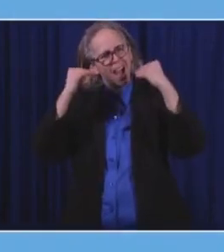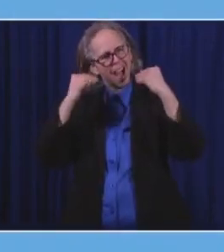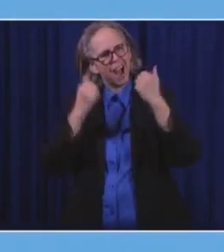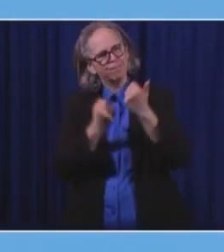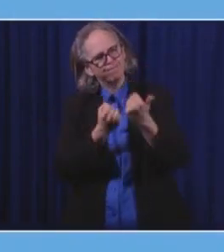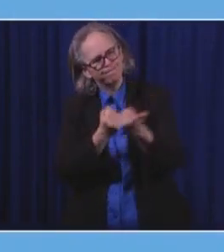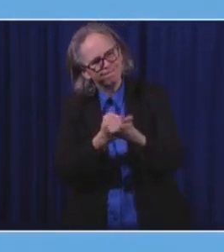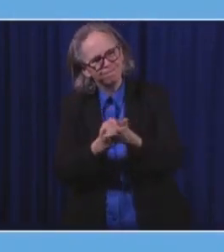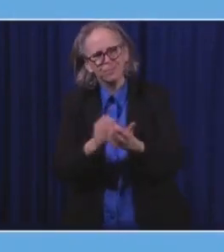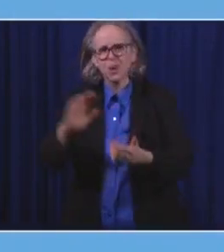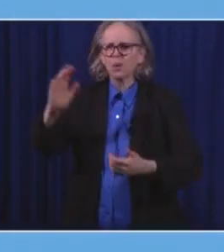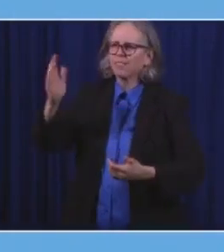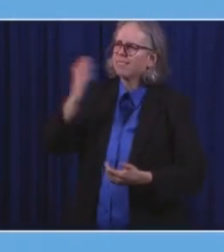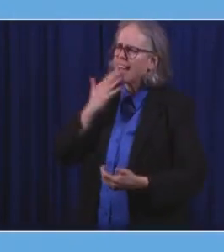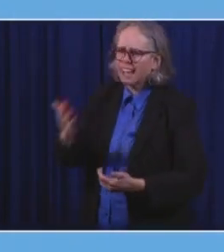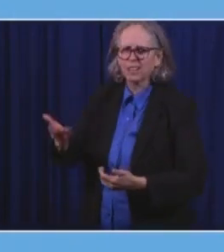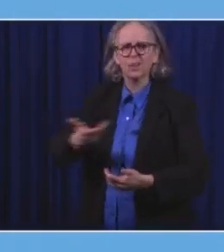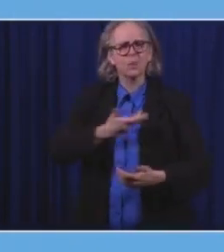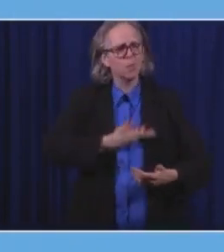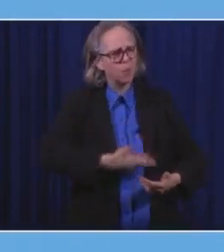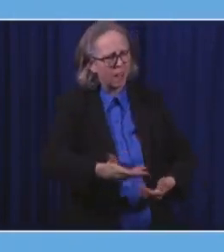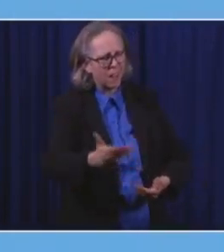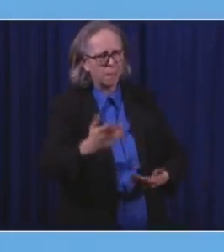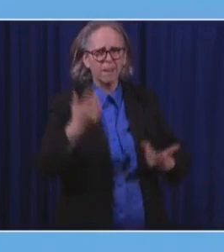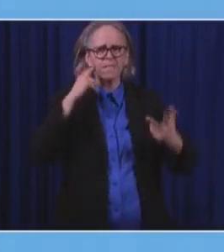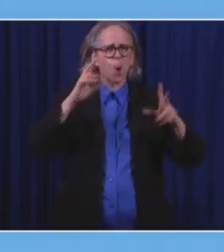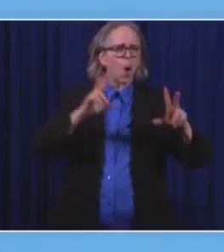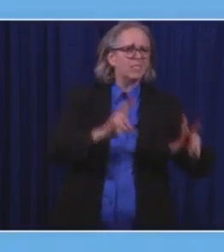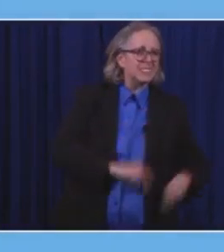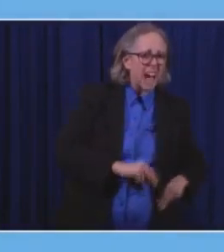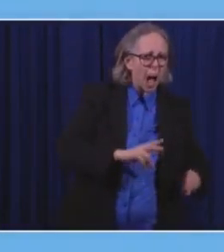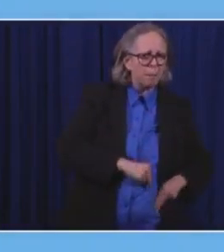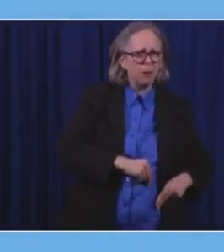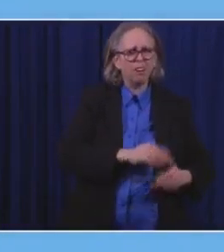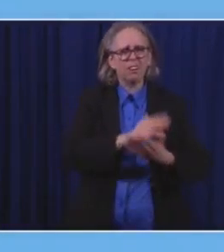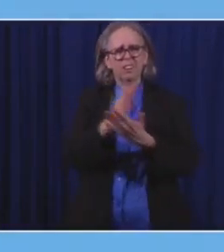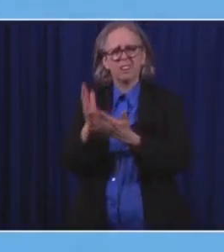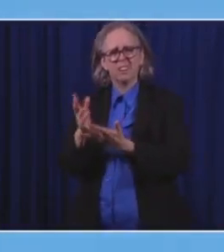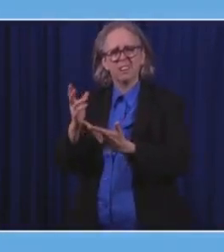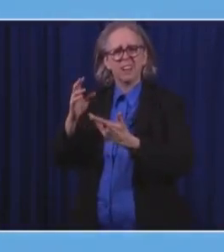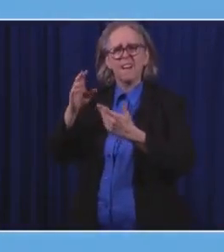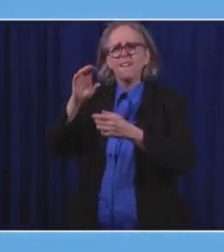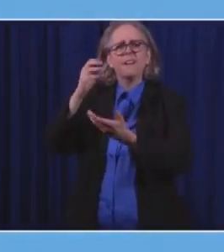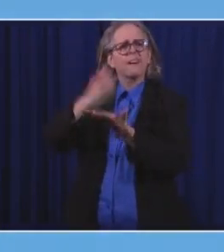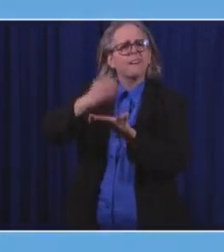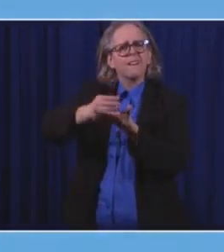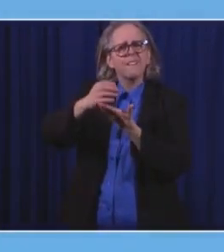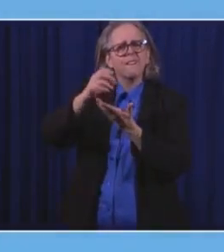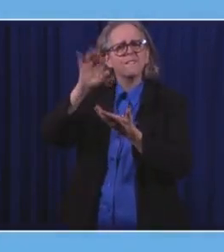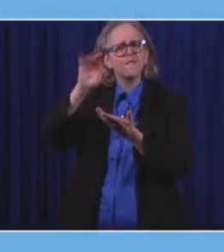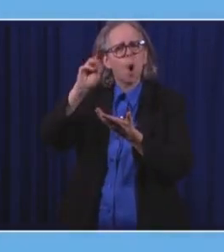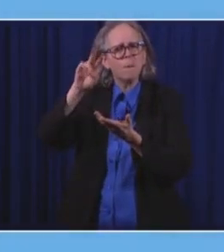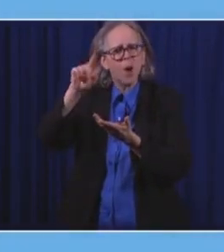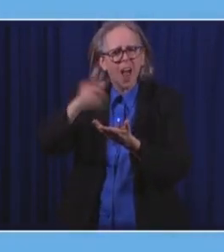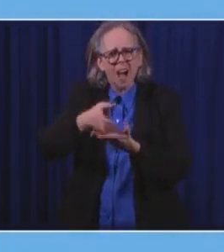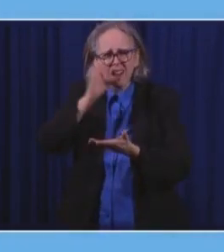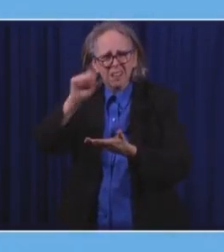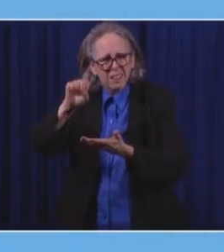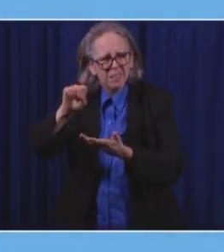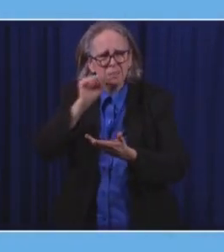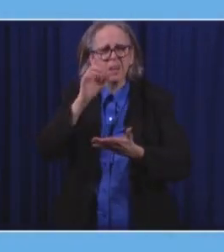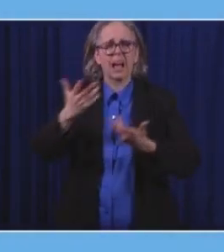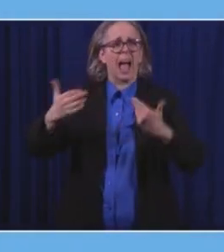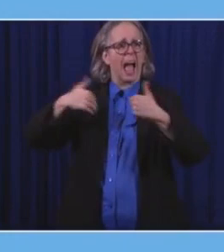offer diapers, dog food, cat food, because people have animals that they treat as children, as family. And if they're not able to feed